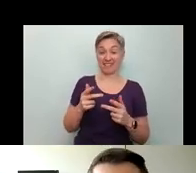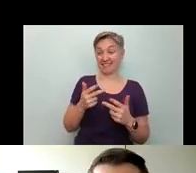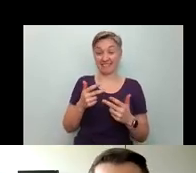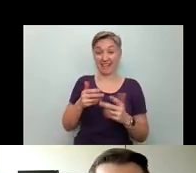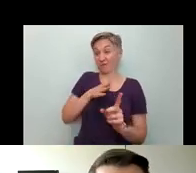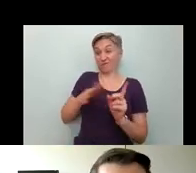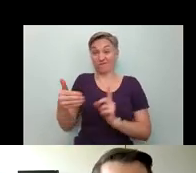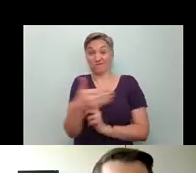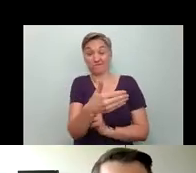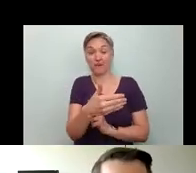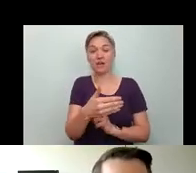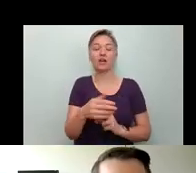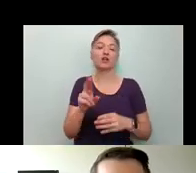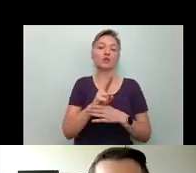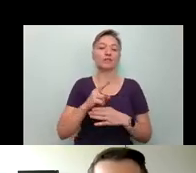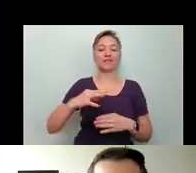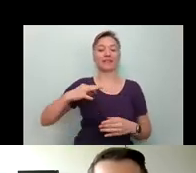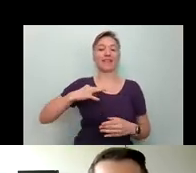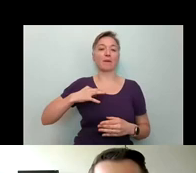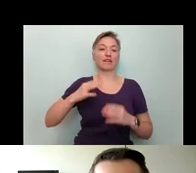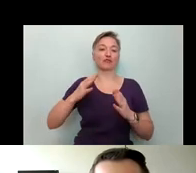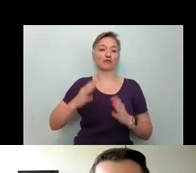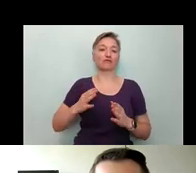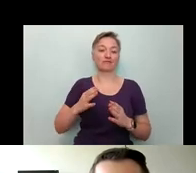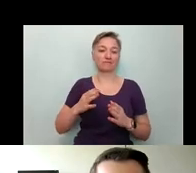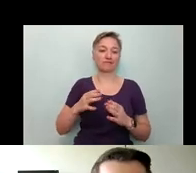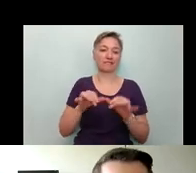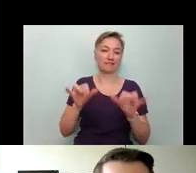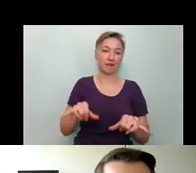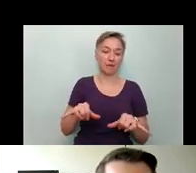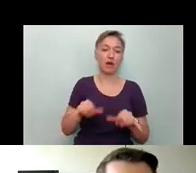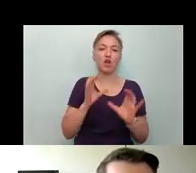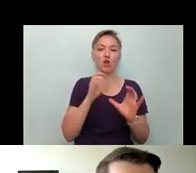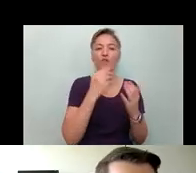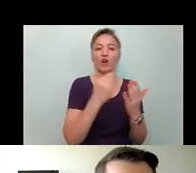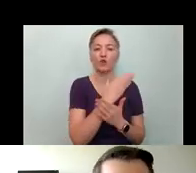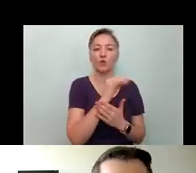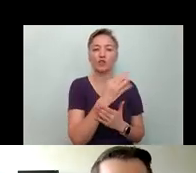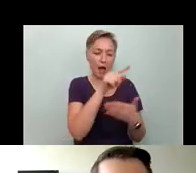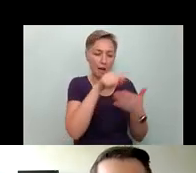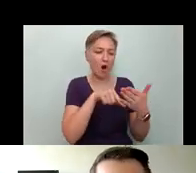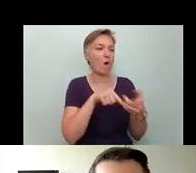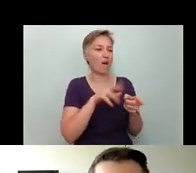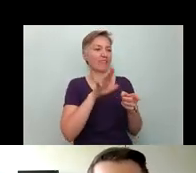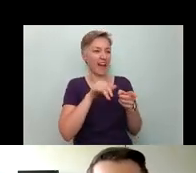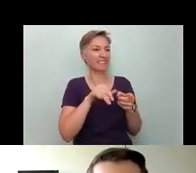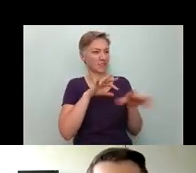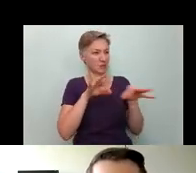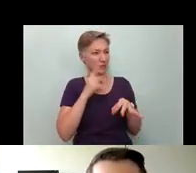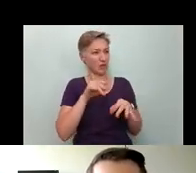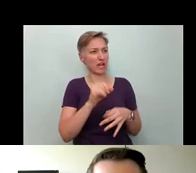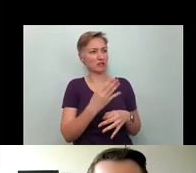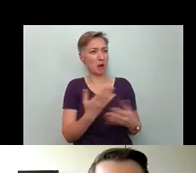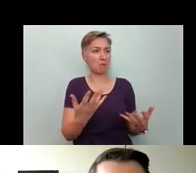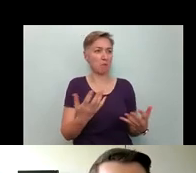our applicant tracking system, where you go and look for new jobs to find job descriptions. And that's fine. That's great. You know, obviously it introduces